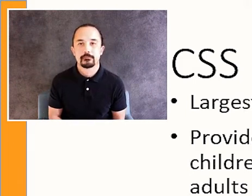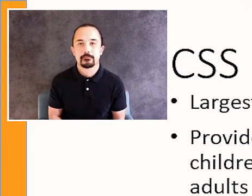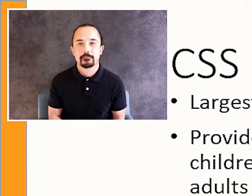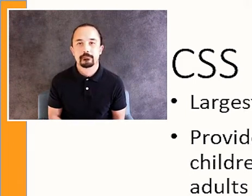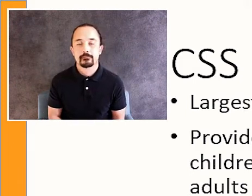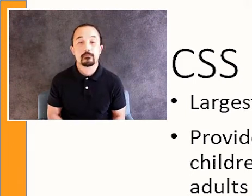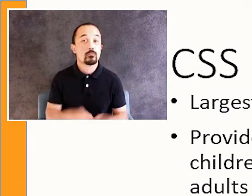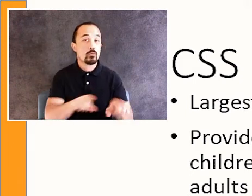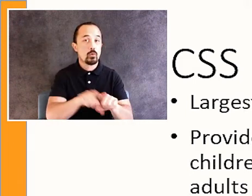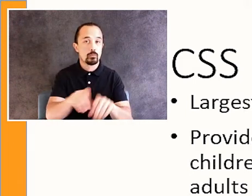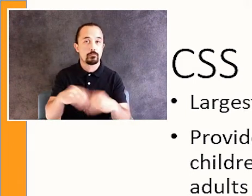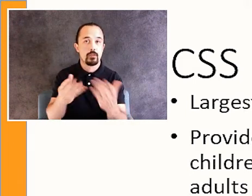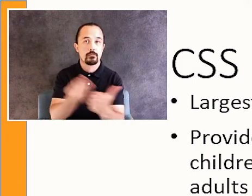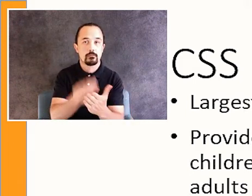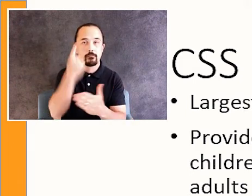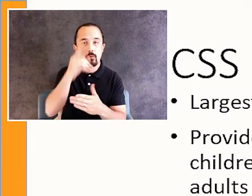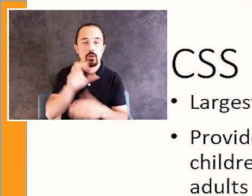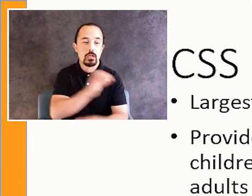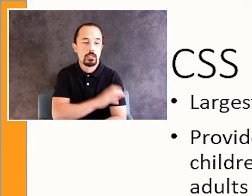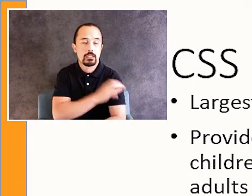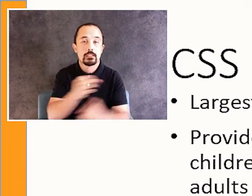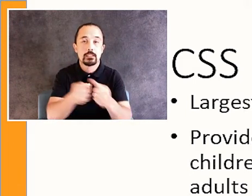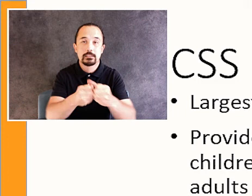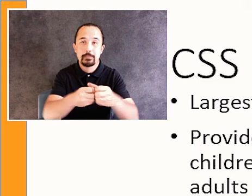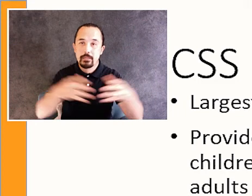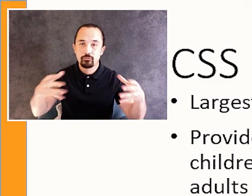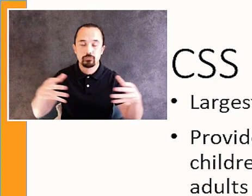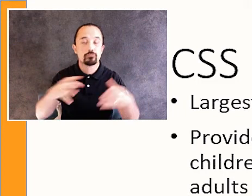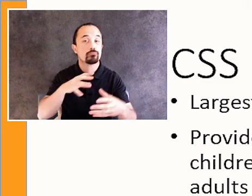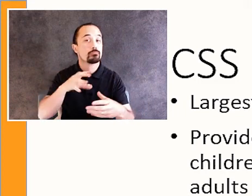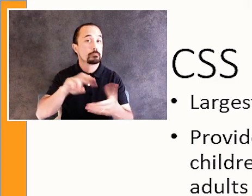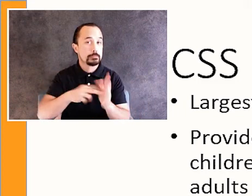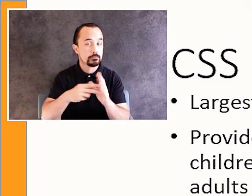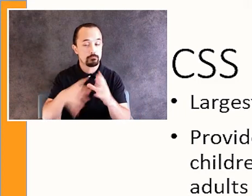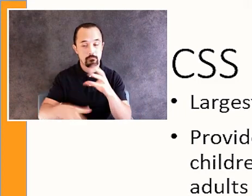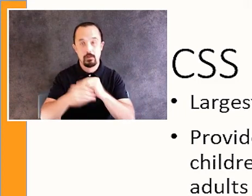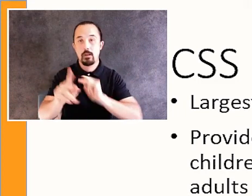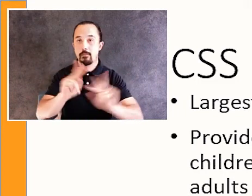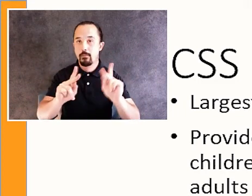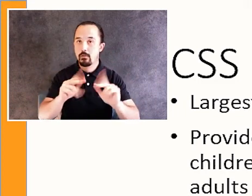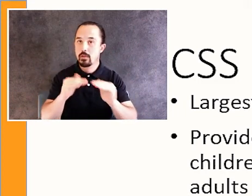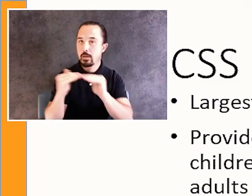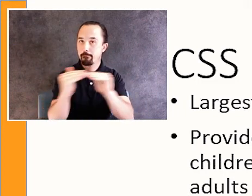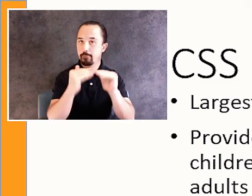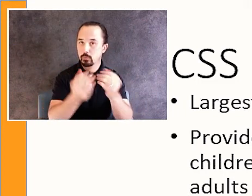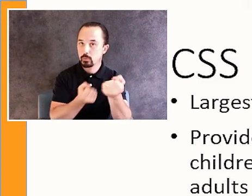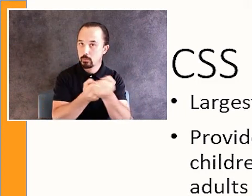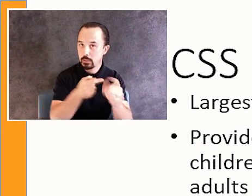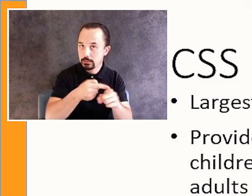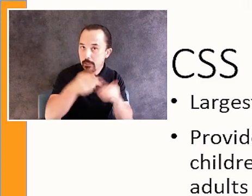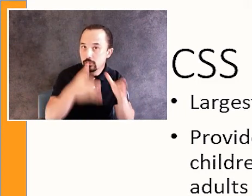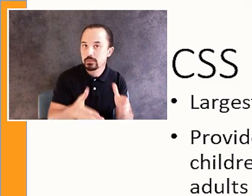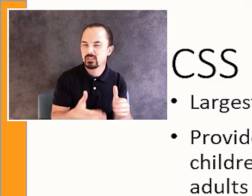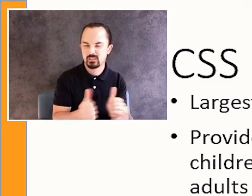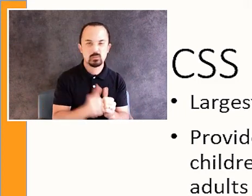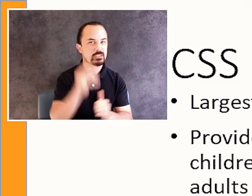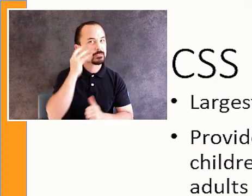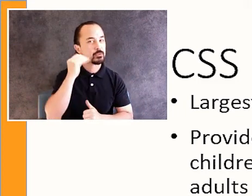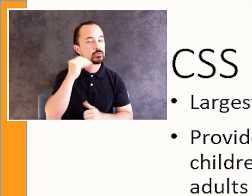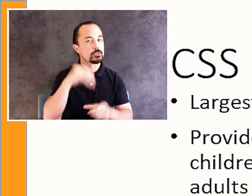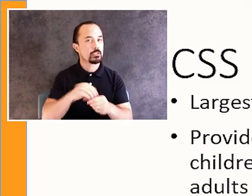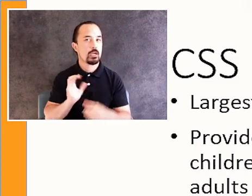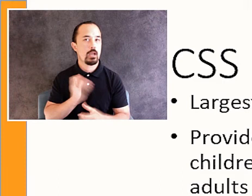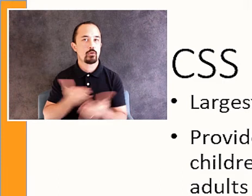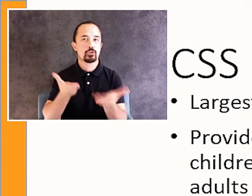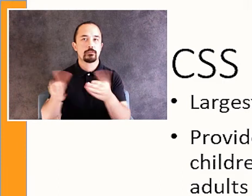It also funds our clinic expansions. This includes adding people who are peer support specialists, people with lived experience into our service